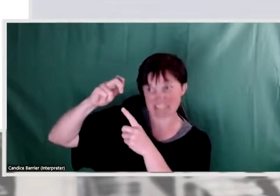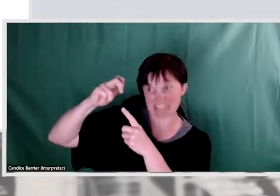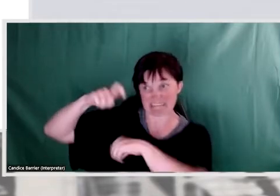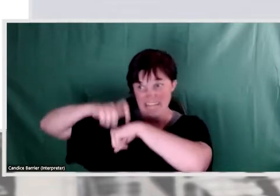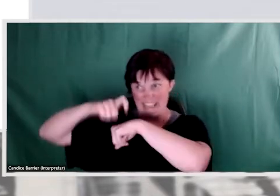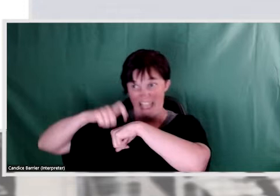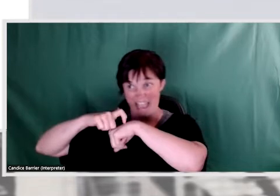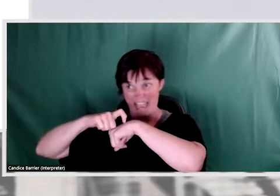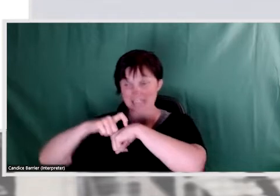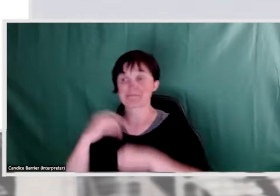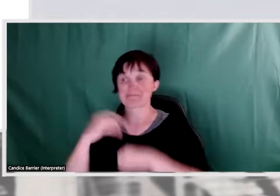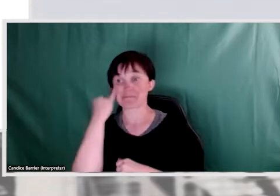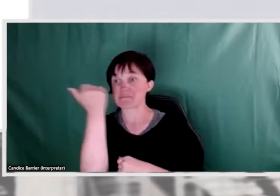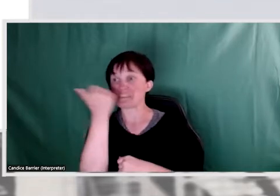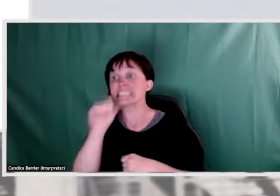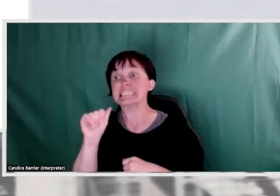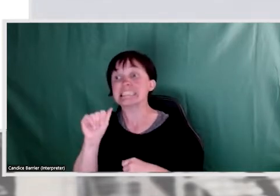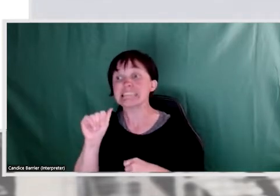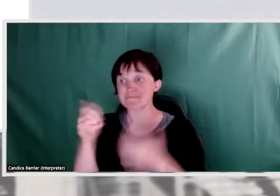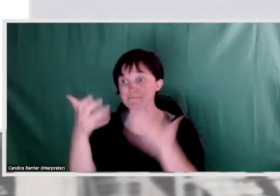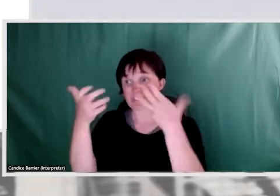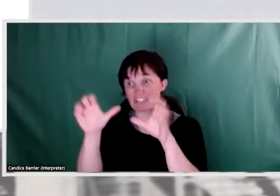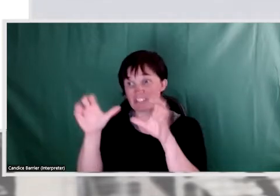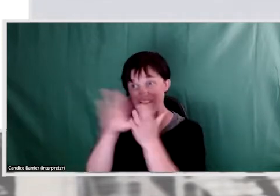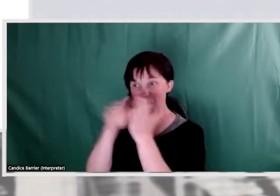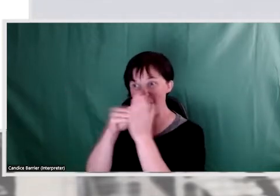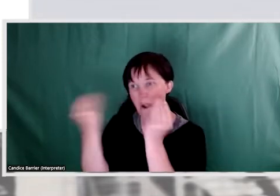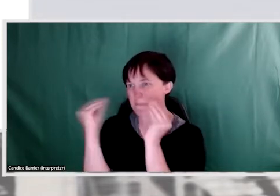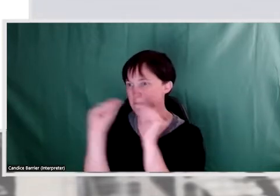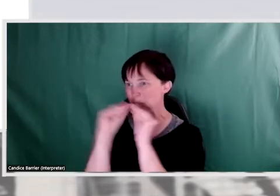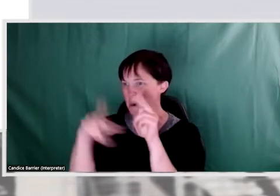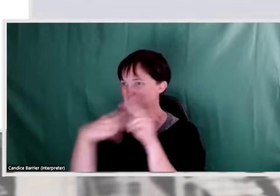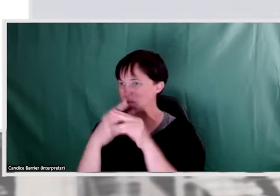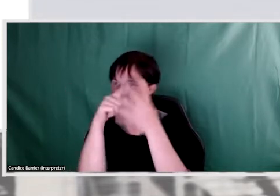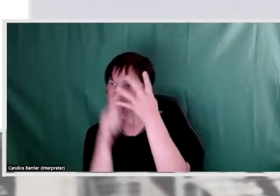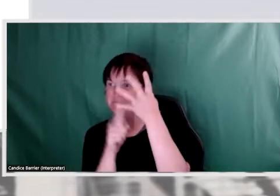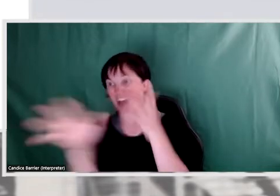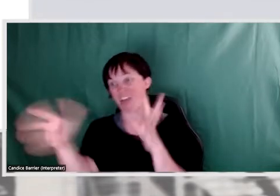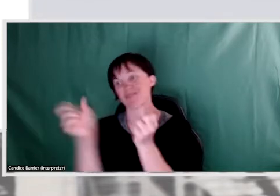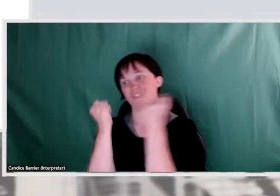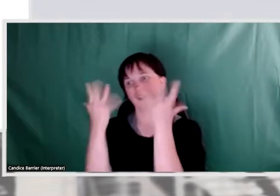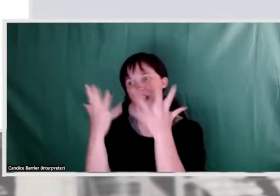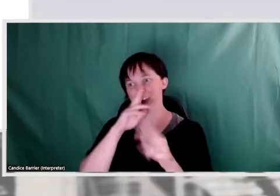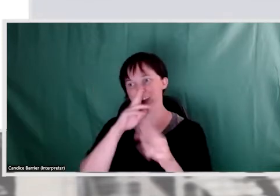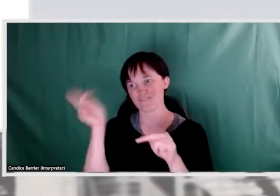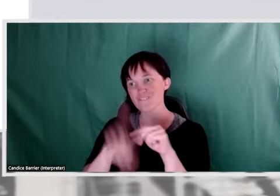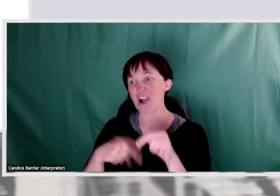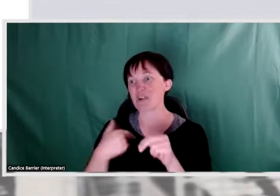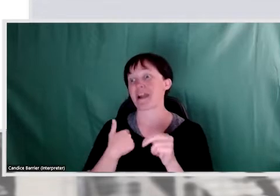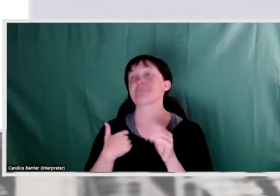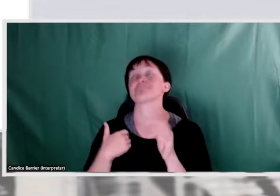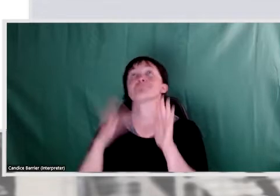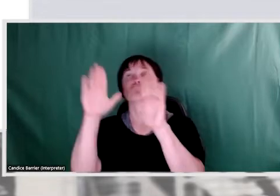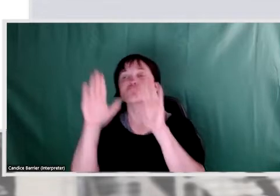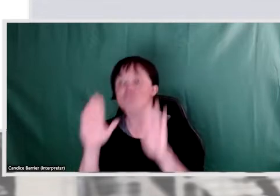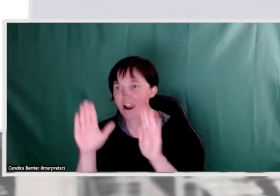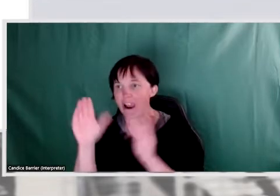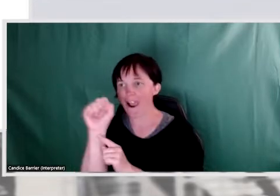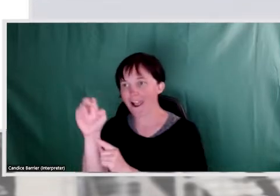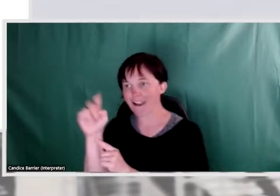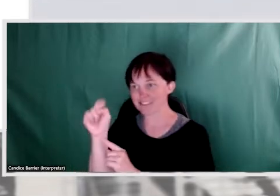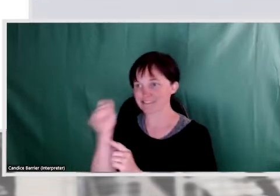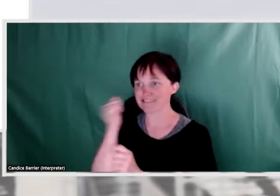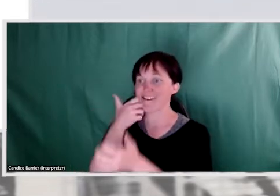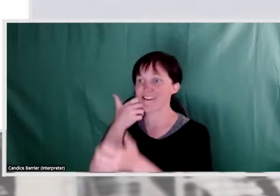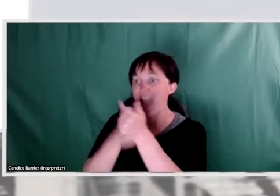them, there's a chance to learn some more about these sports. They're a lot of fun. We have some really great assets. I think every neighborhood